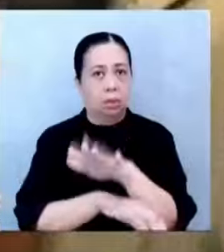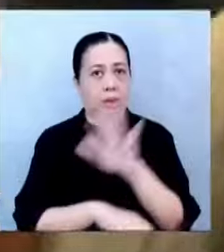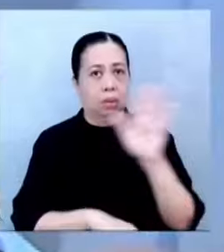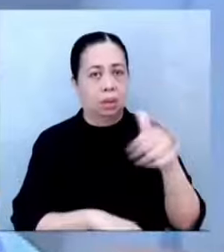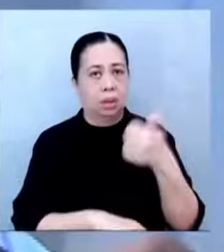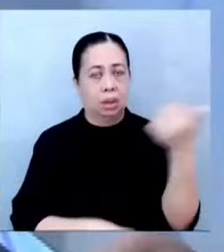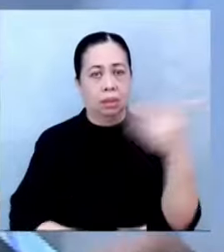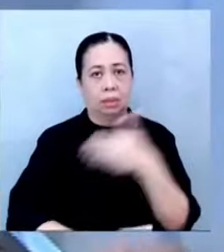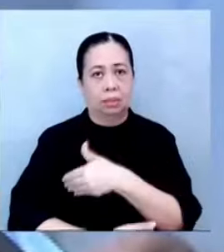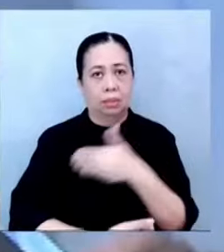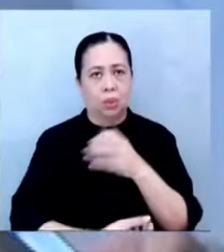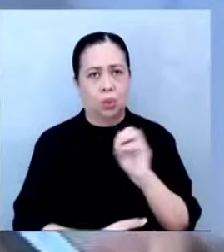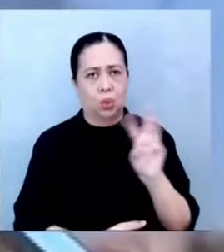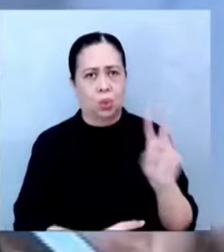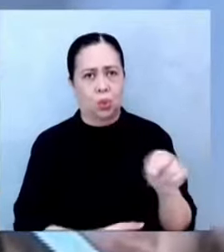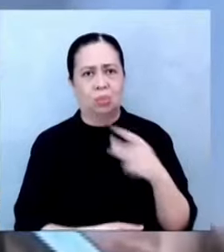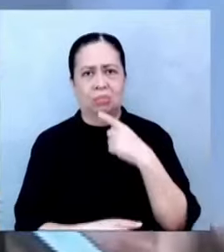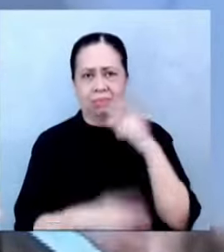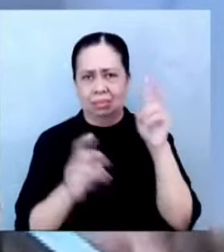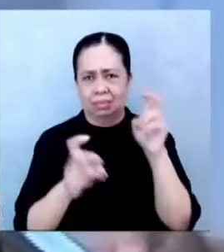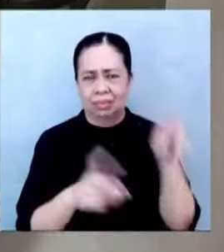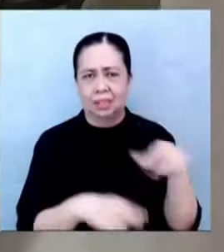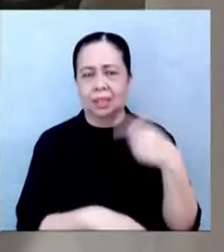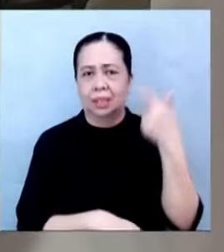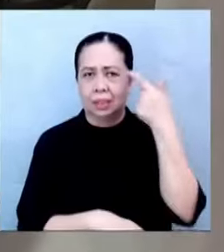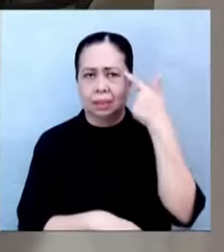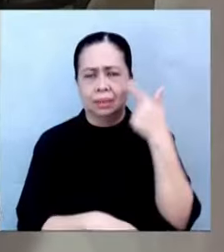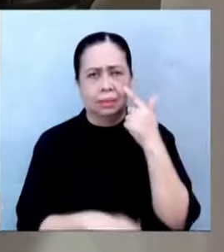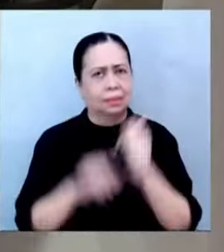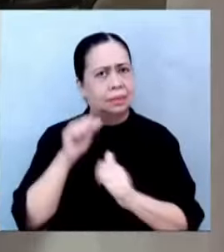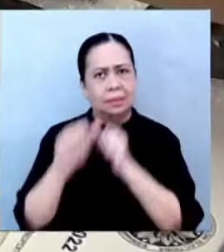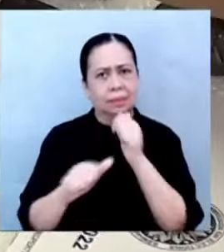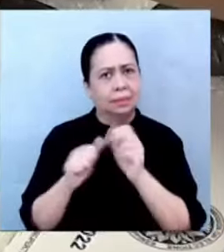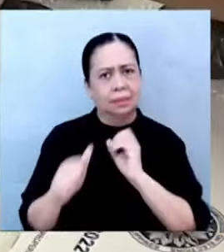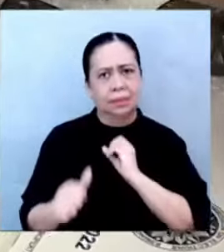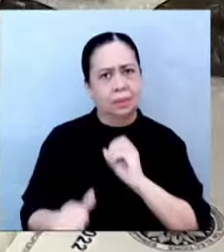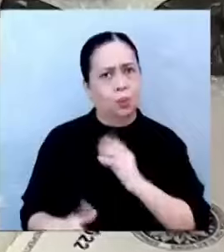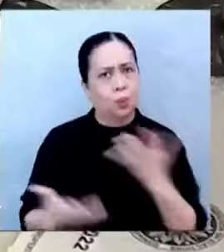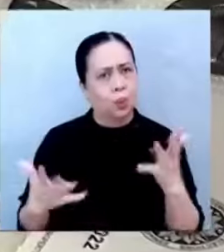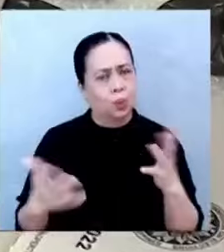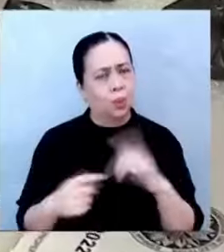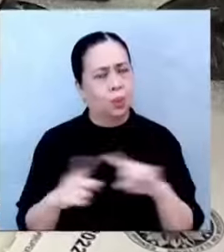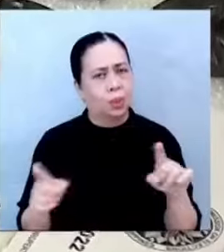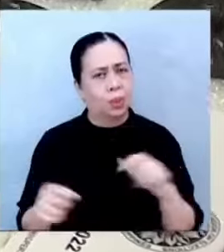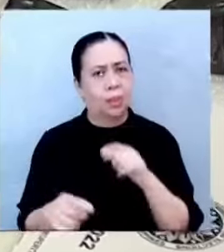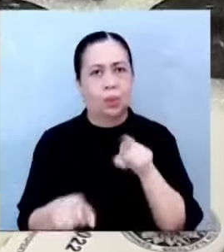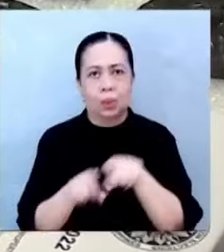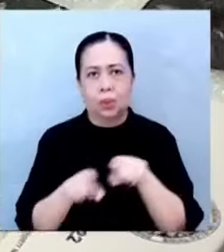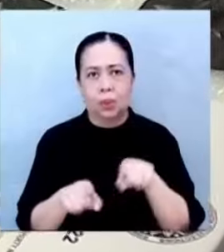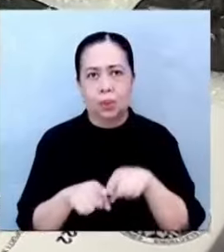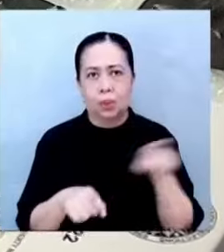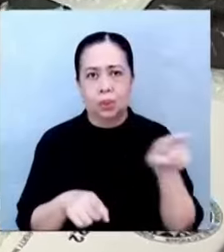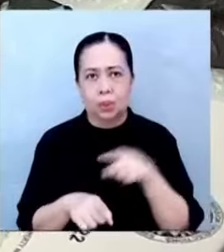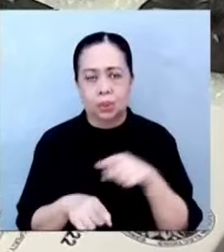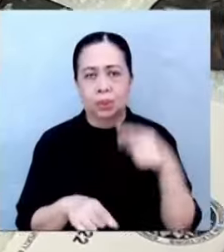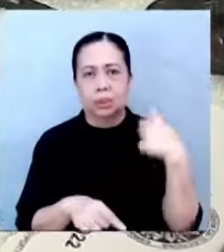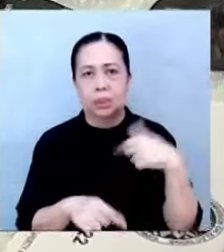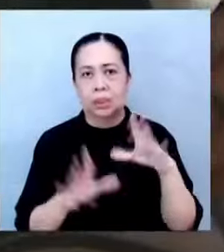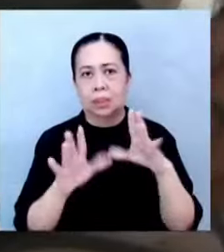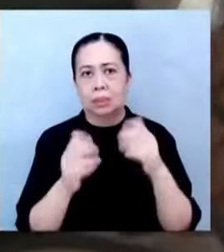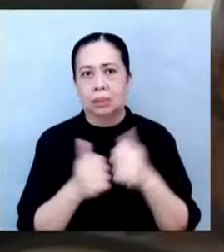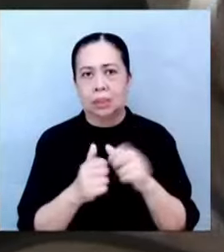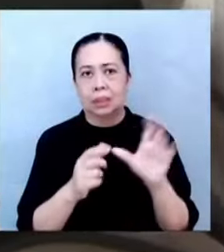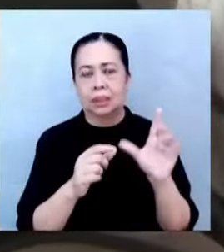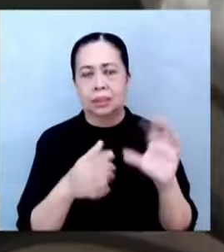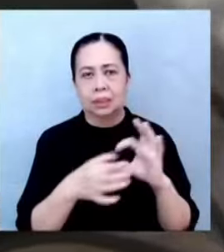allegedly owned by Garcia. The poll chief denies owning those accounts. Garcia also claims a foreign company that has links to